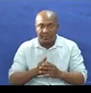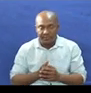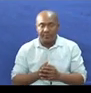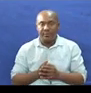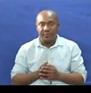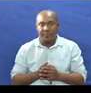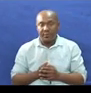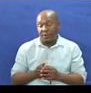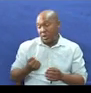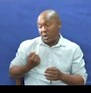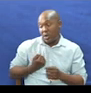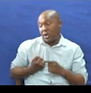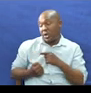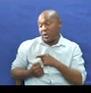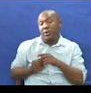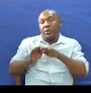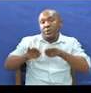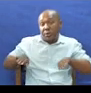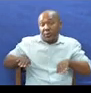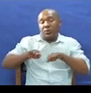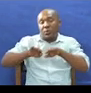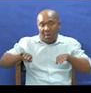She swam